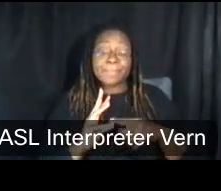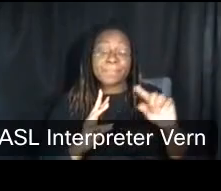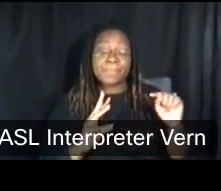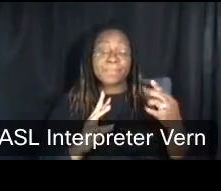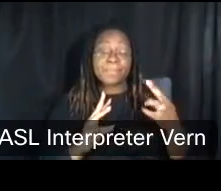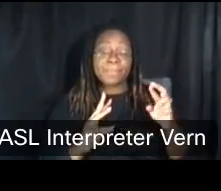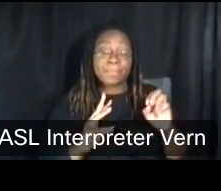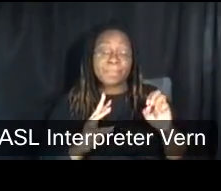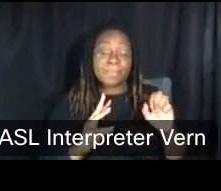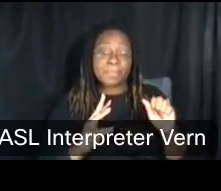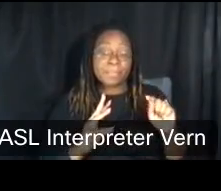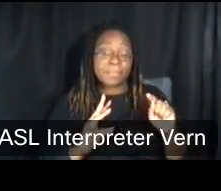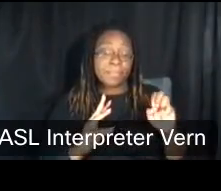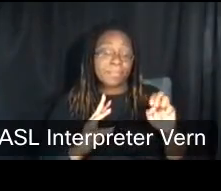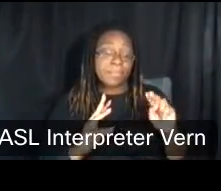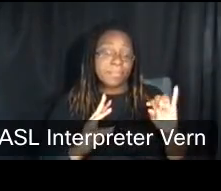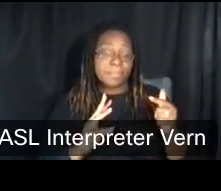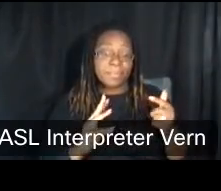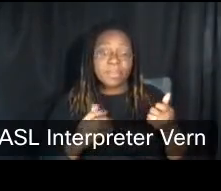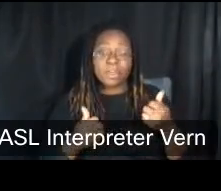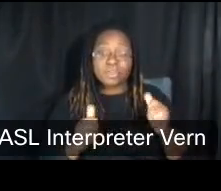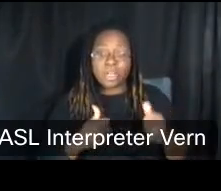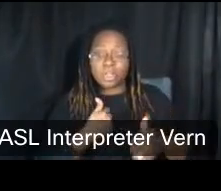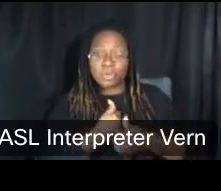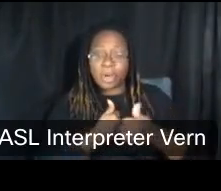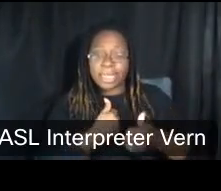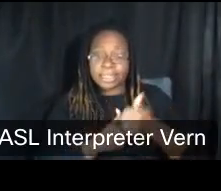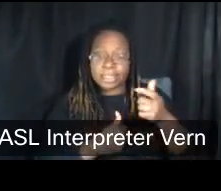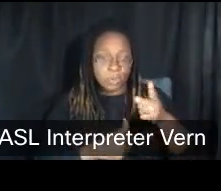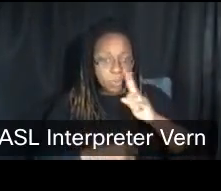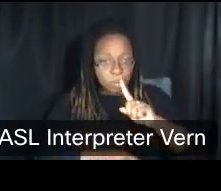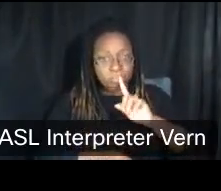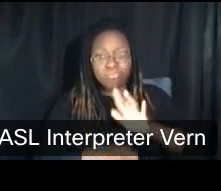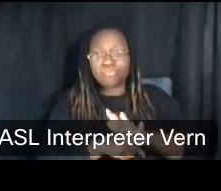a psychiatric institution? Have they ever threatened that they would lose